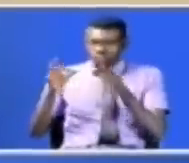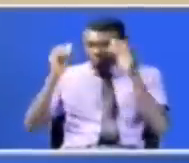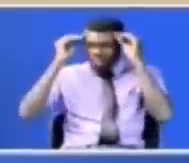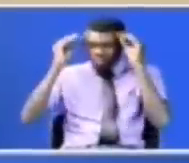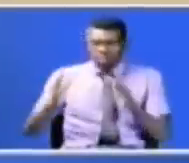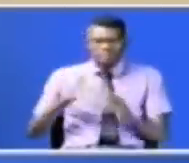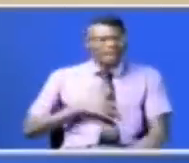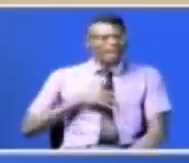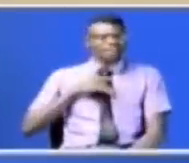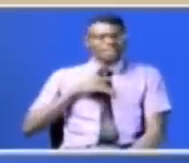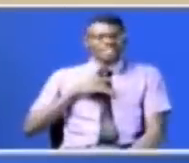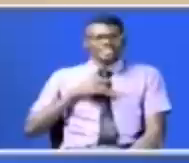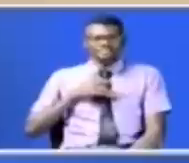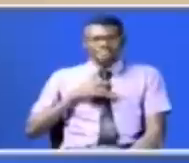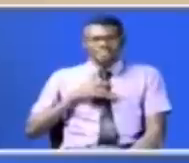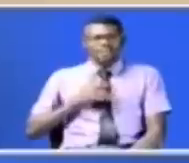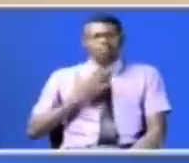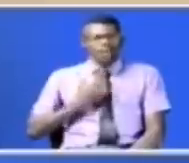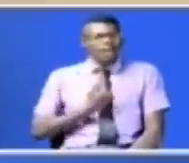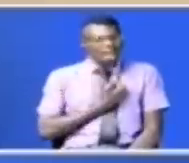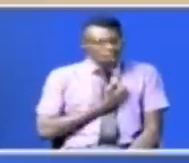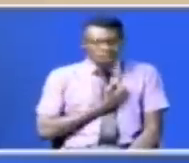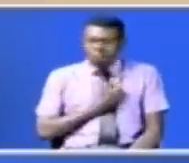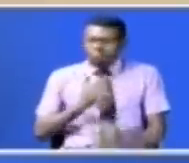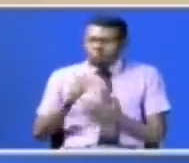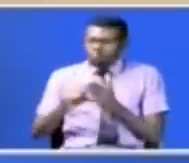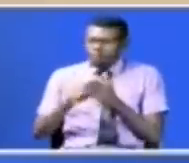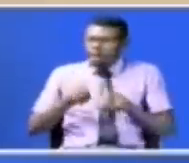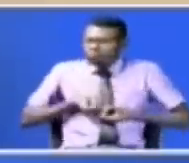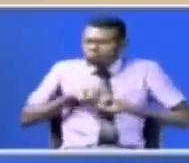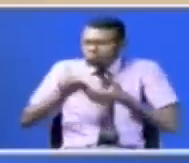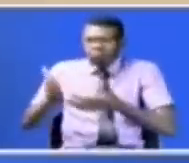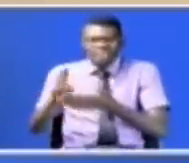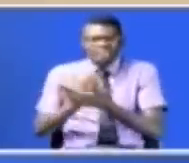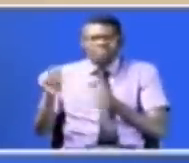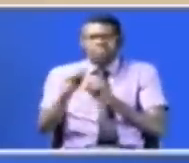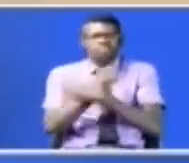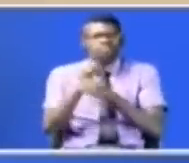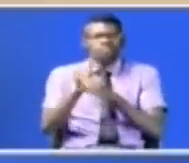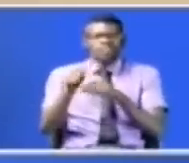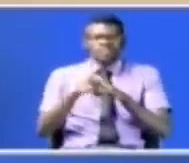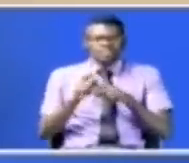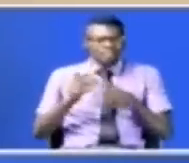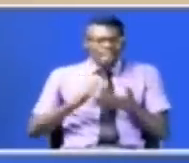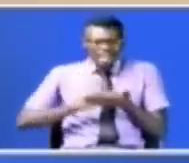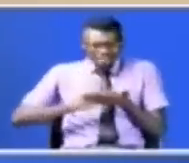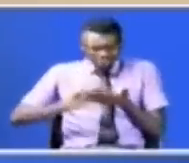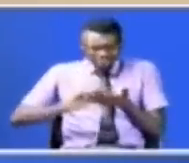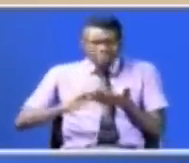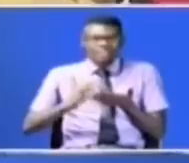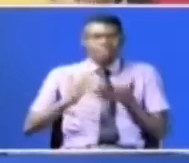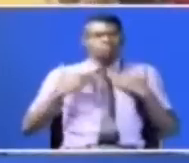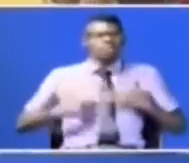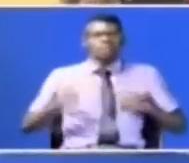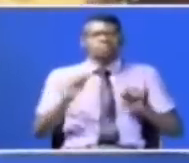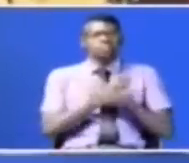or she feels that I'm okay staying alone. They'll not share their problems. They'll start even neglecting their self-hygiene. They'll not take a